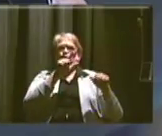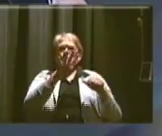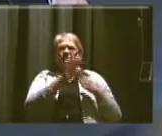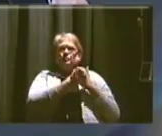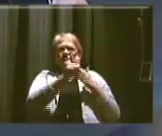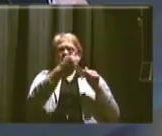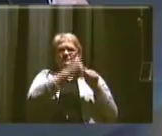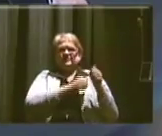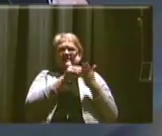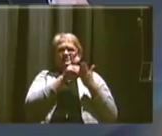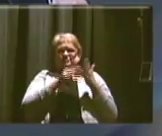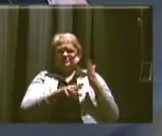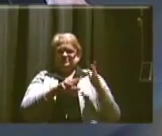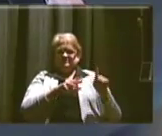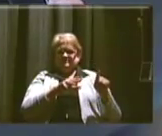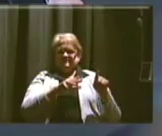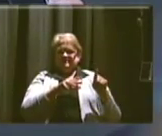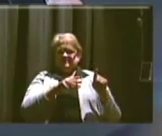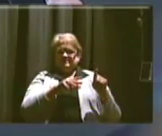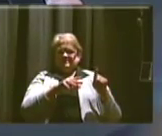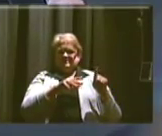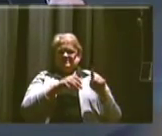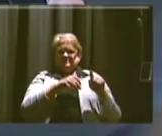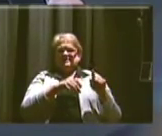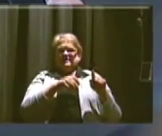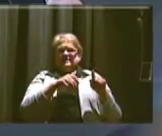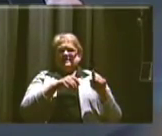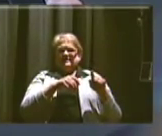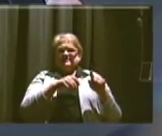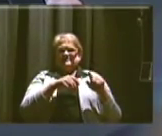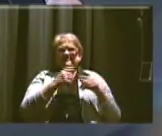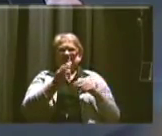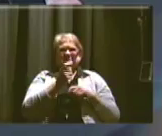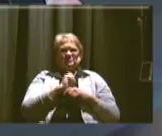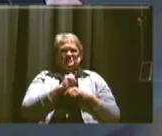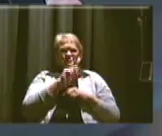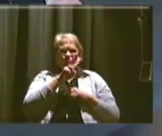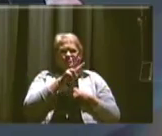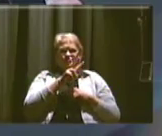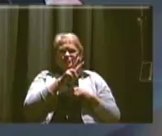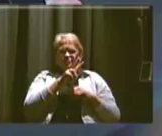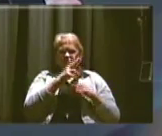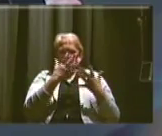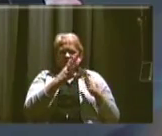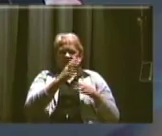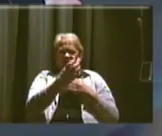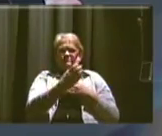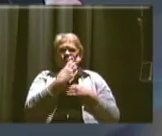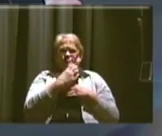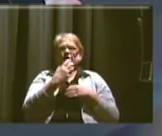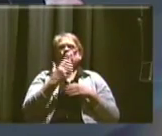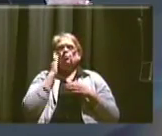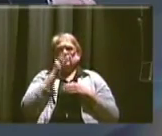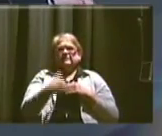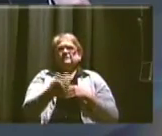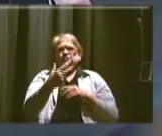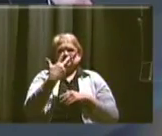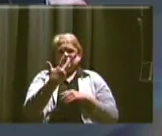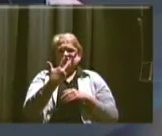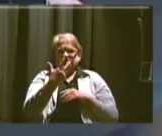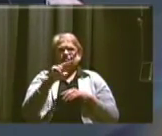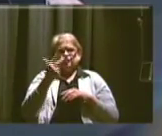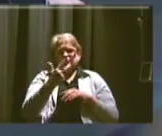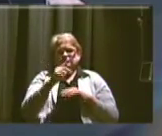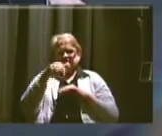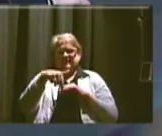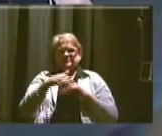us the first two of three installments on that. So I will be coming back to you sometime before the end of the summer with that